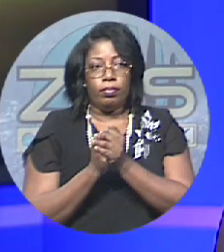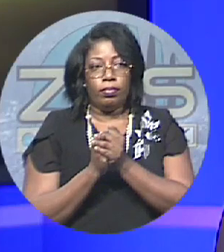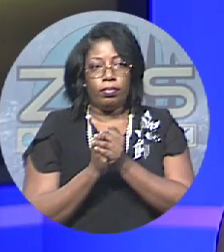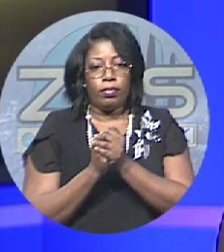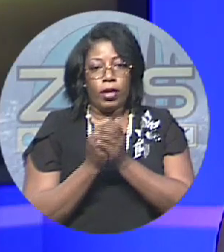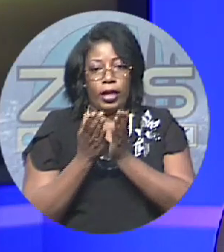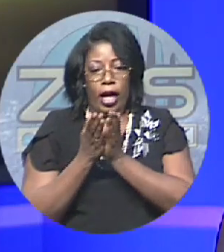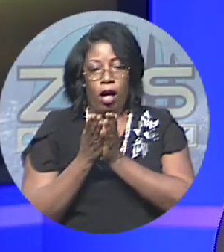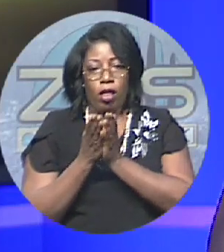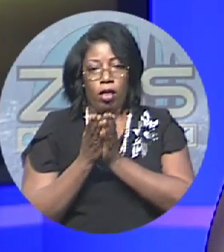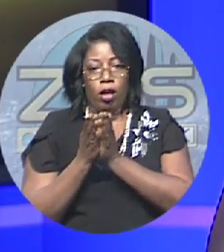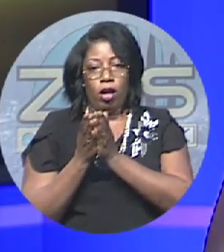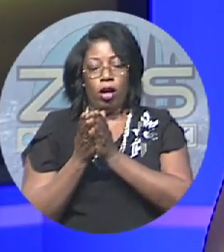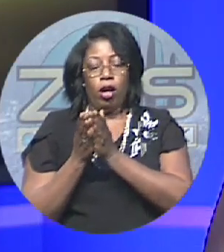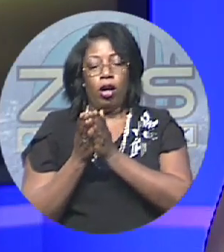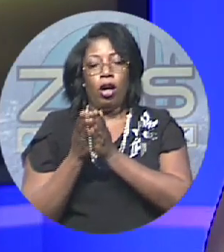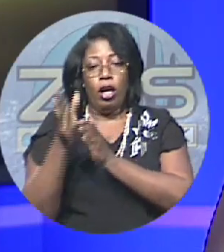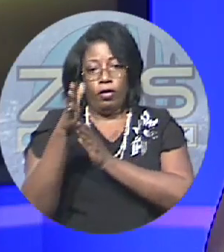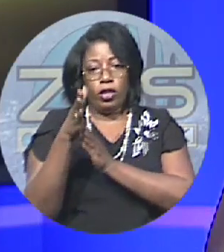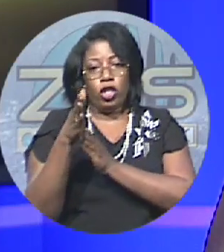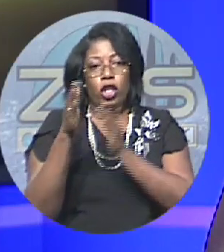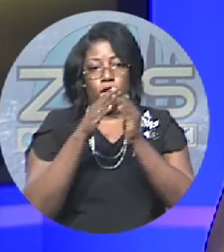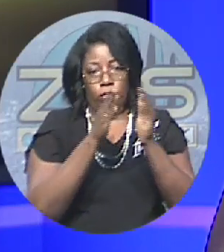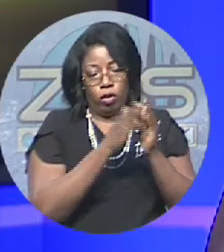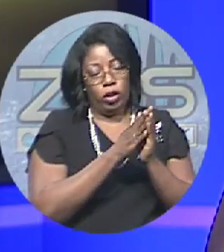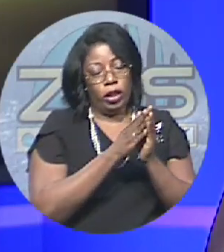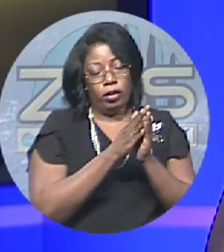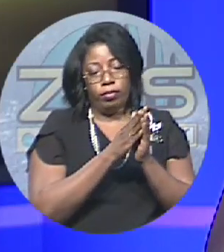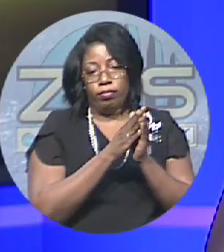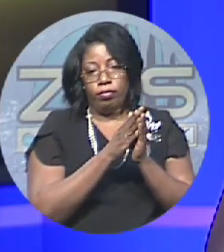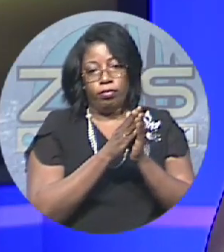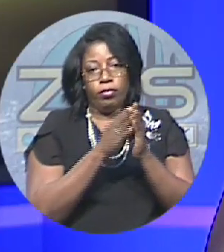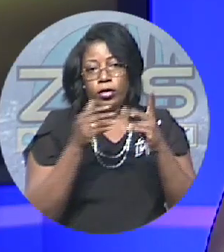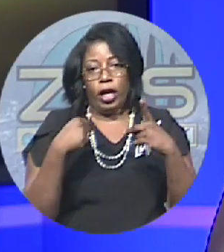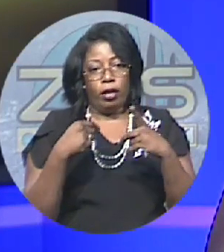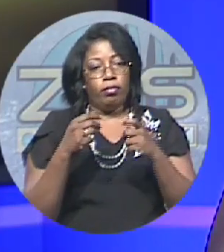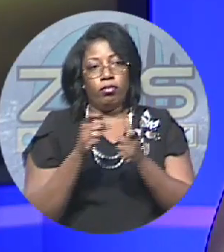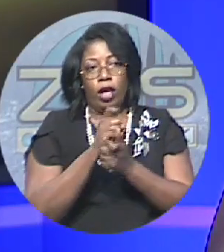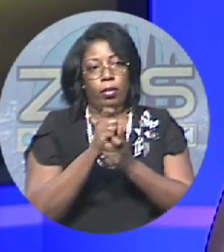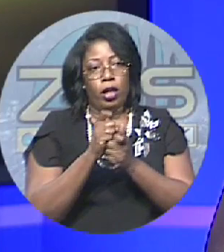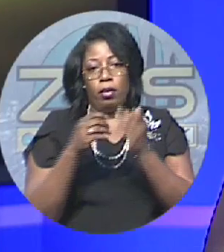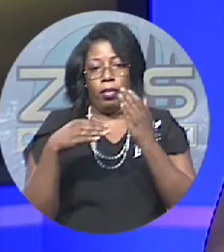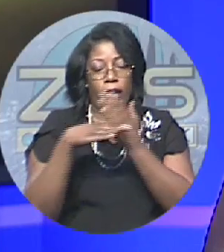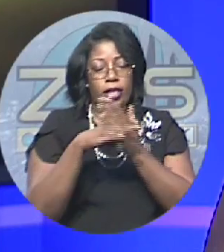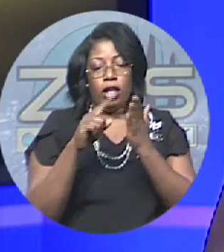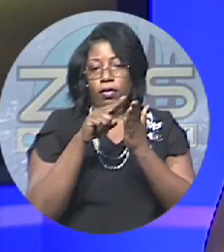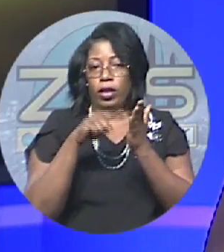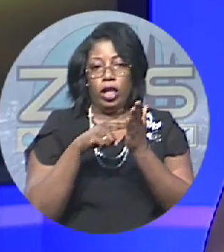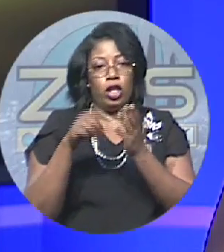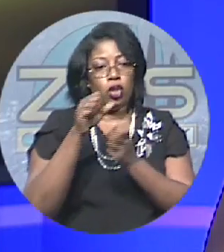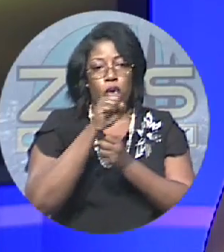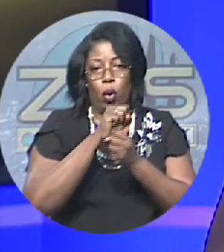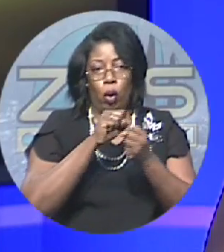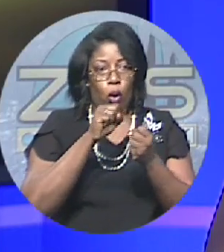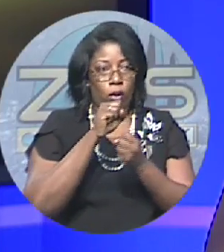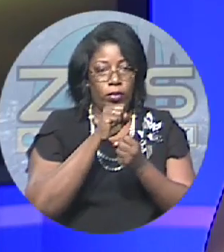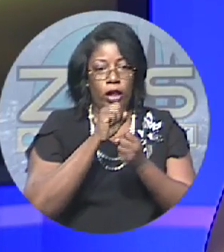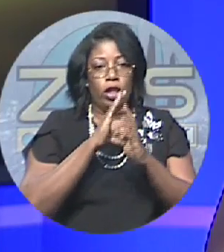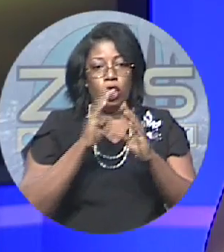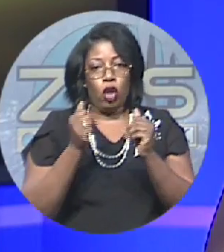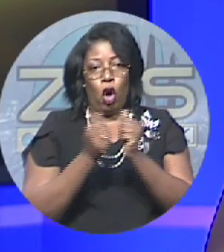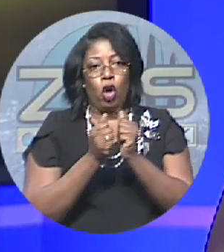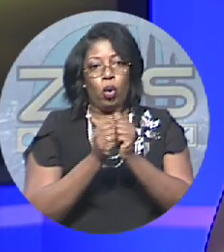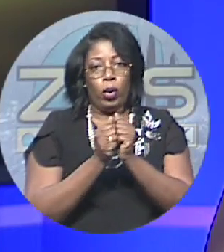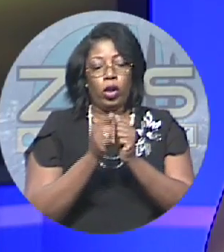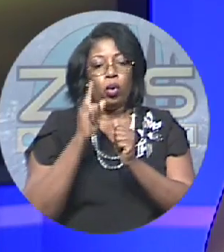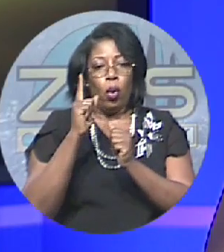The fishing community of Long Island has suffered a devastating blow due to the passage of this storm. Our Julian Gibson spoke with one